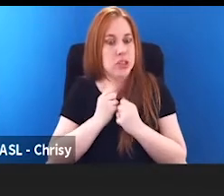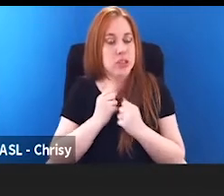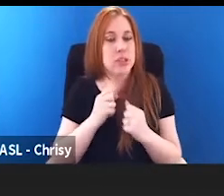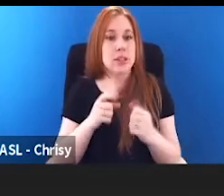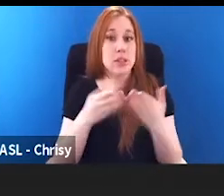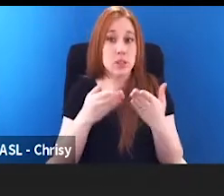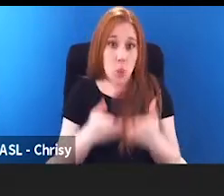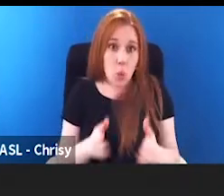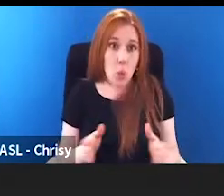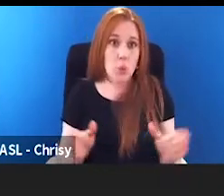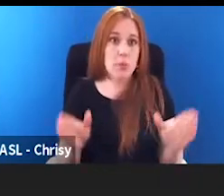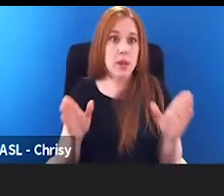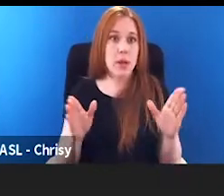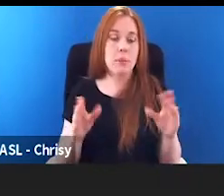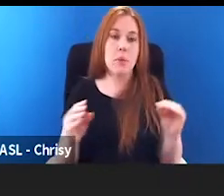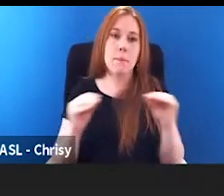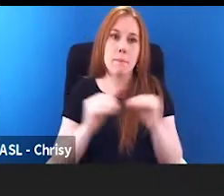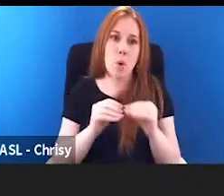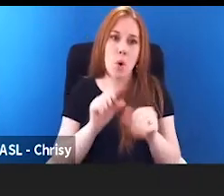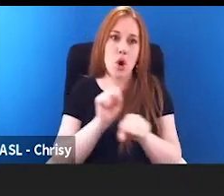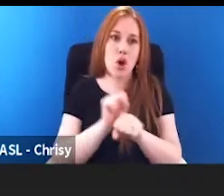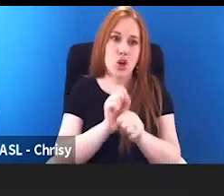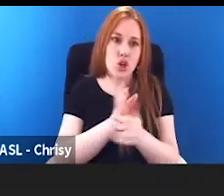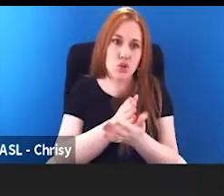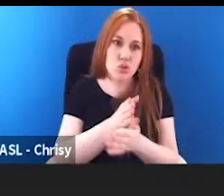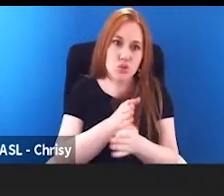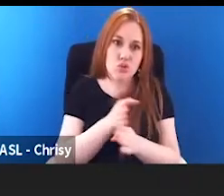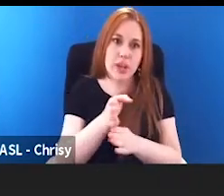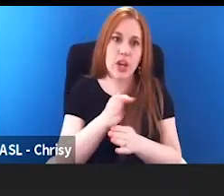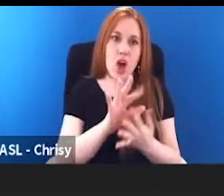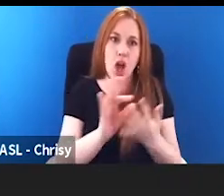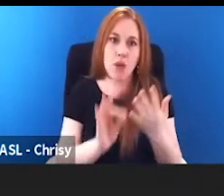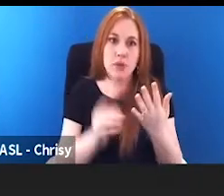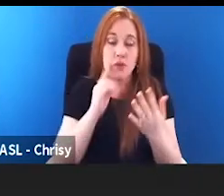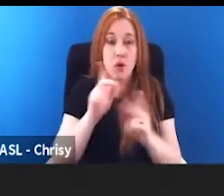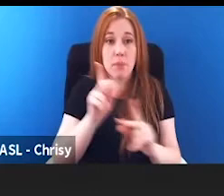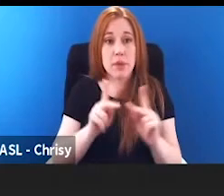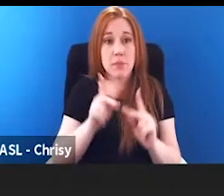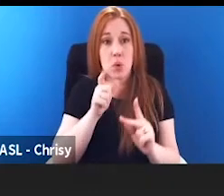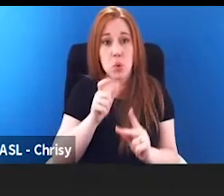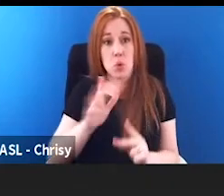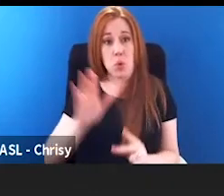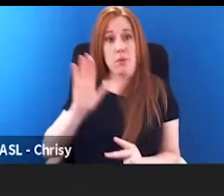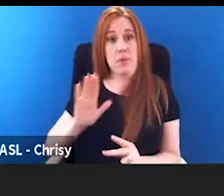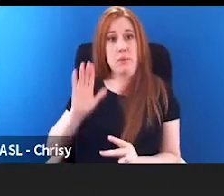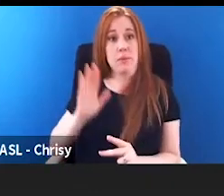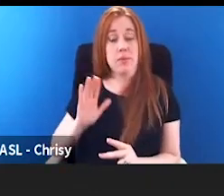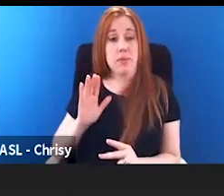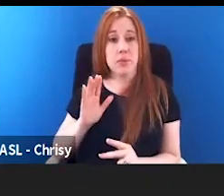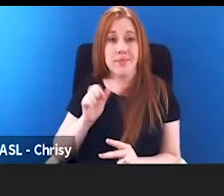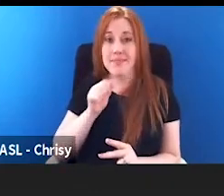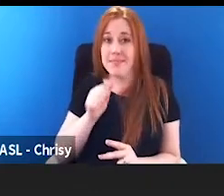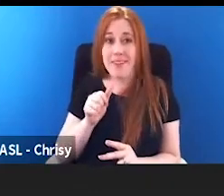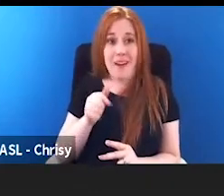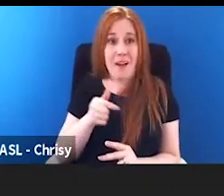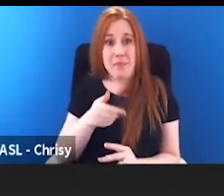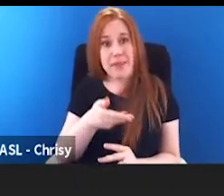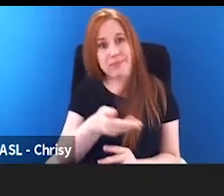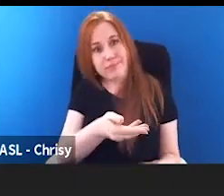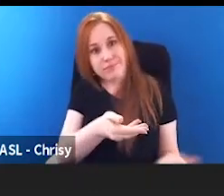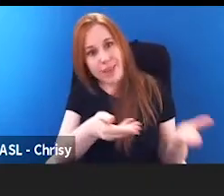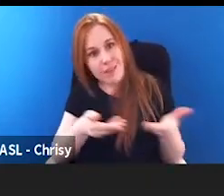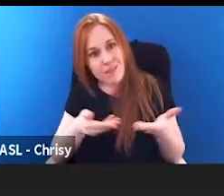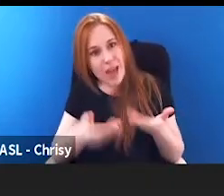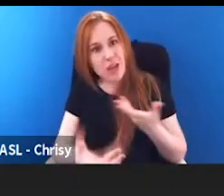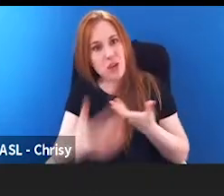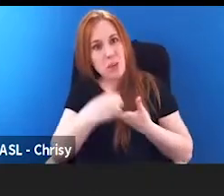up additional career options for folks who have traditionally not been invited to be a part of